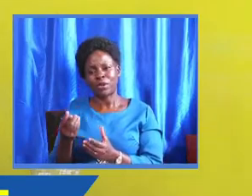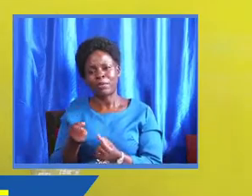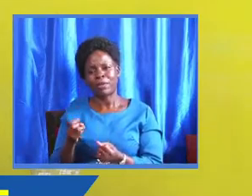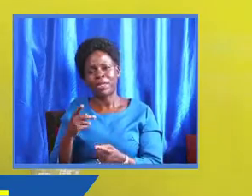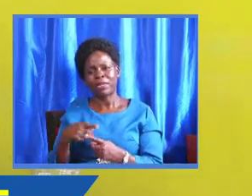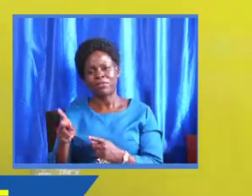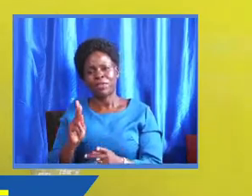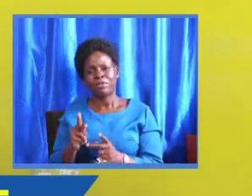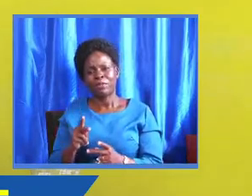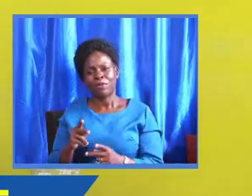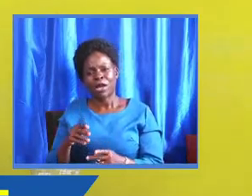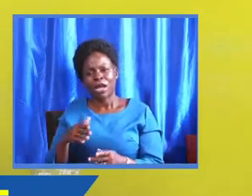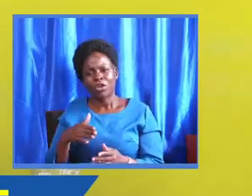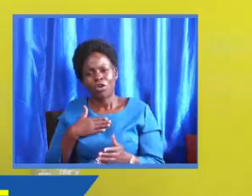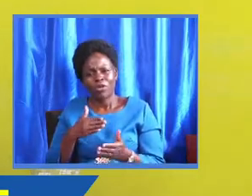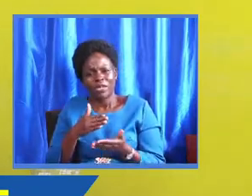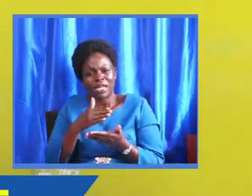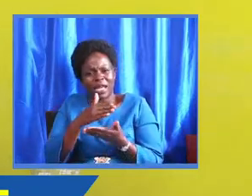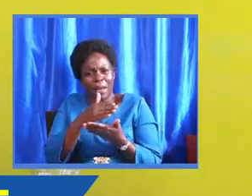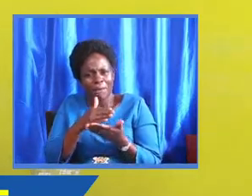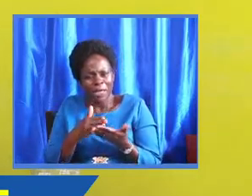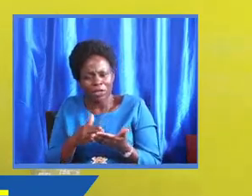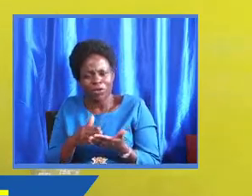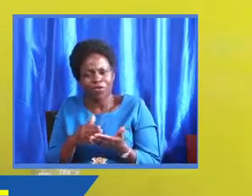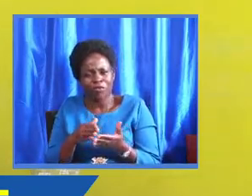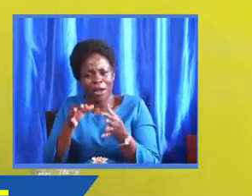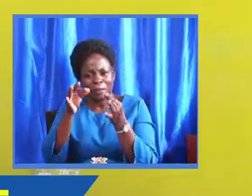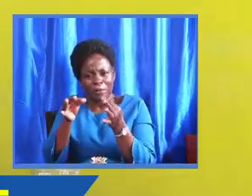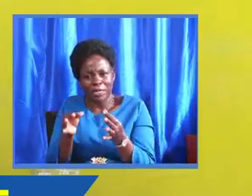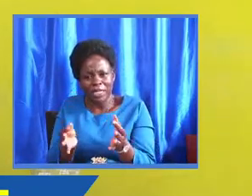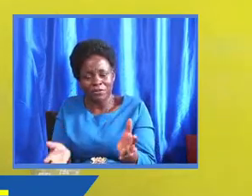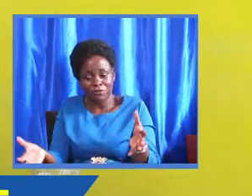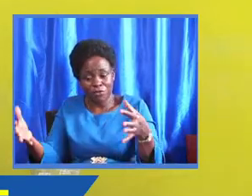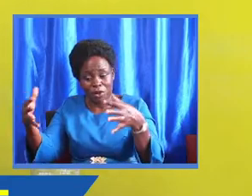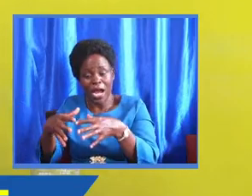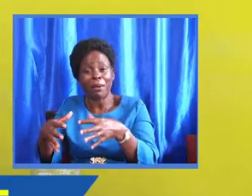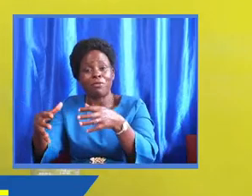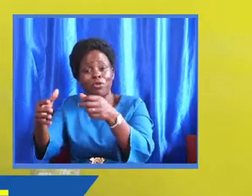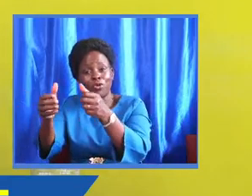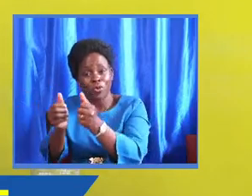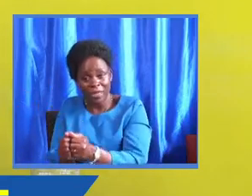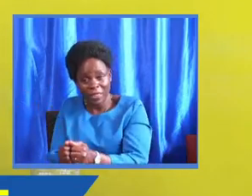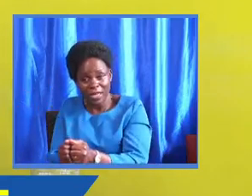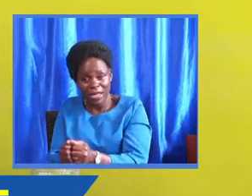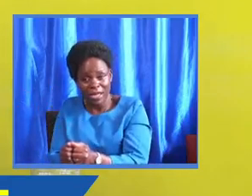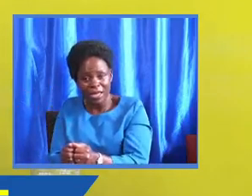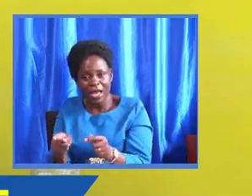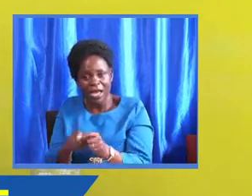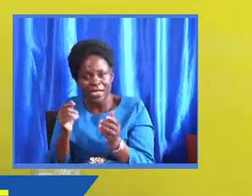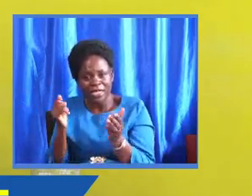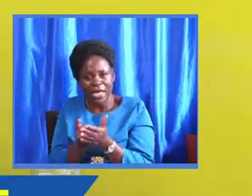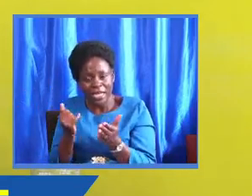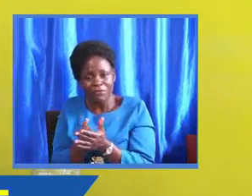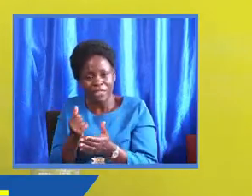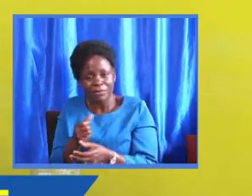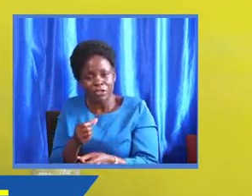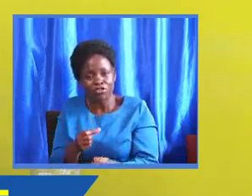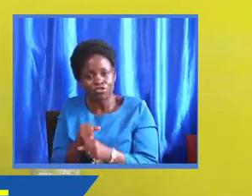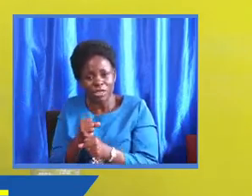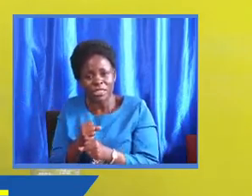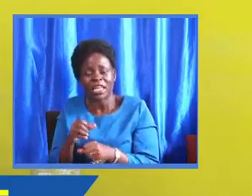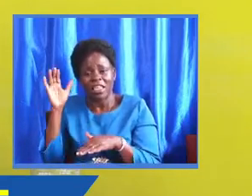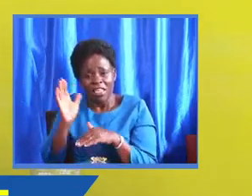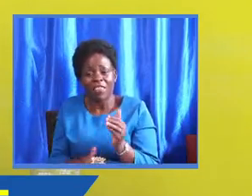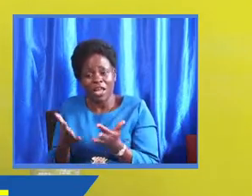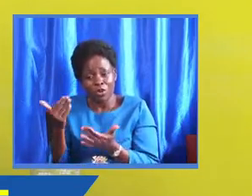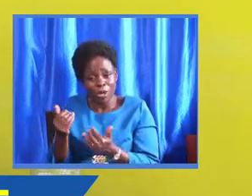different people can own a bit of a property if you club together, okay, as an investment trust, other than